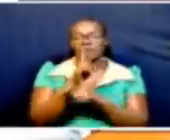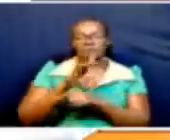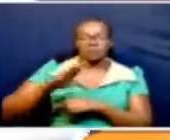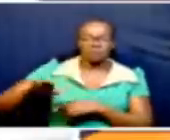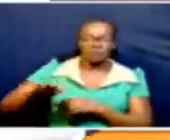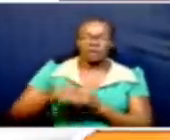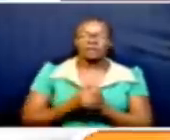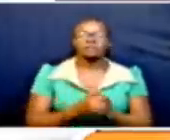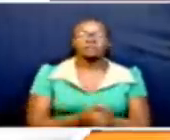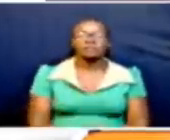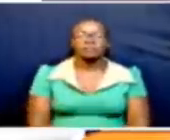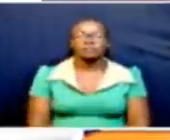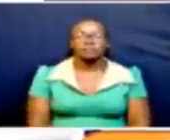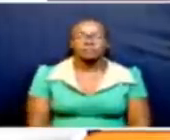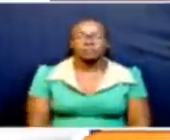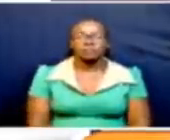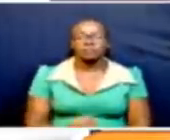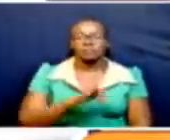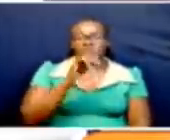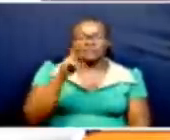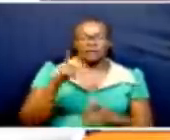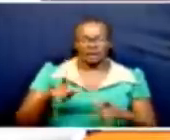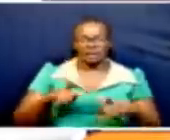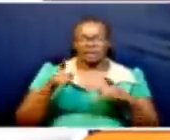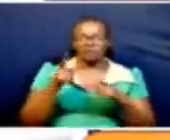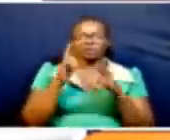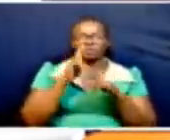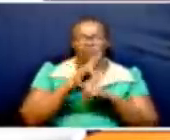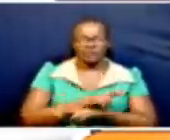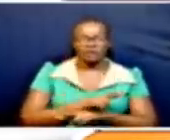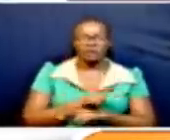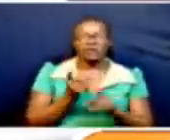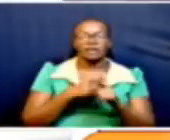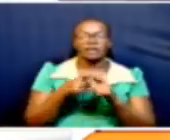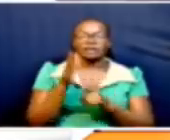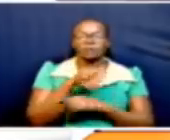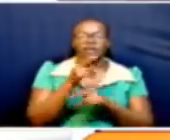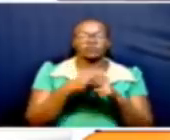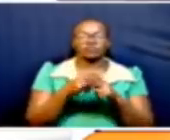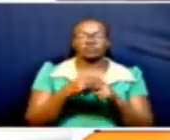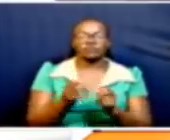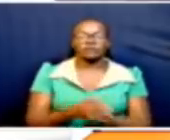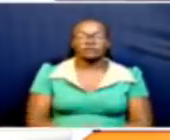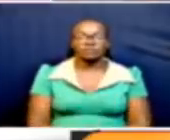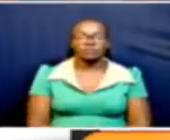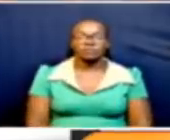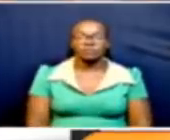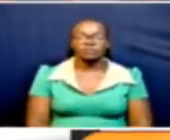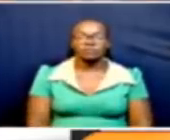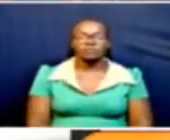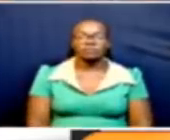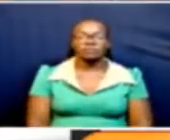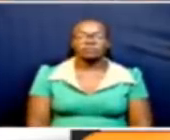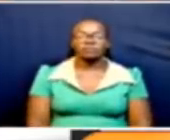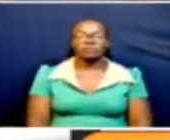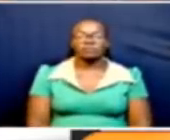on. Jeff Koinanga Live takes a break. We'll be back in a moment. With or